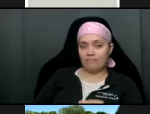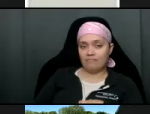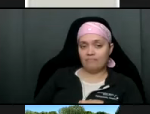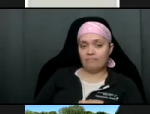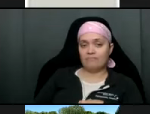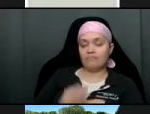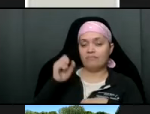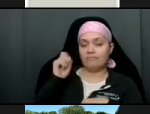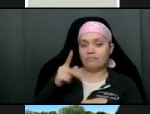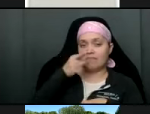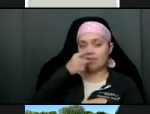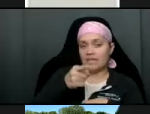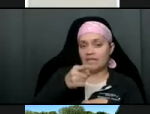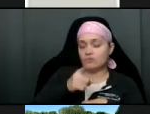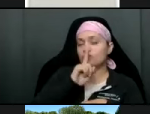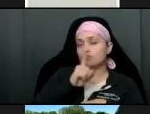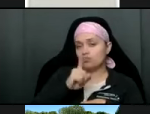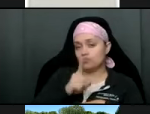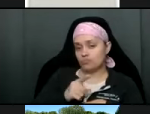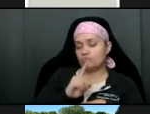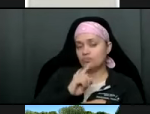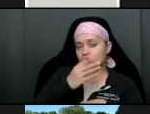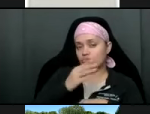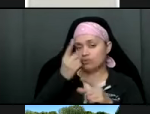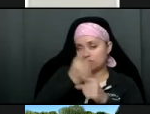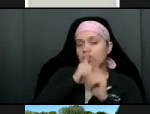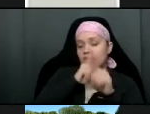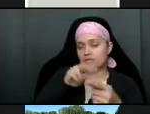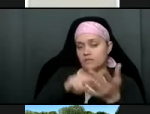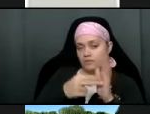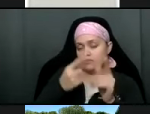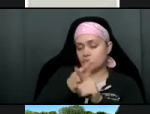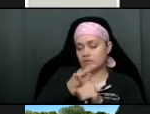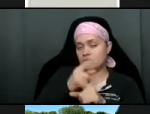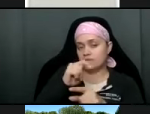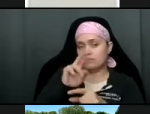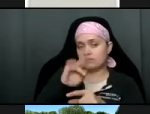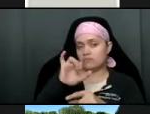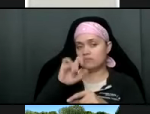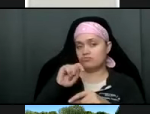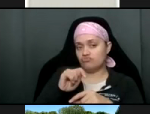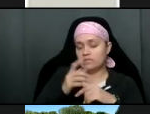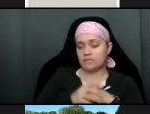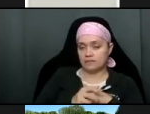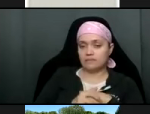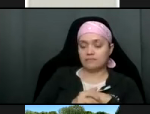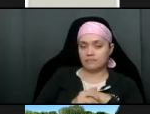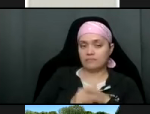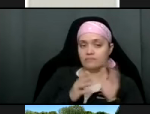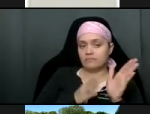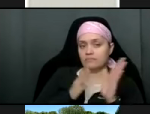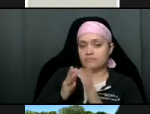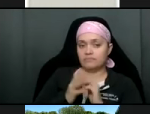Well, okay, this one is true. That is the correct definition of our geographic word strait.